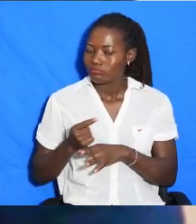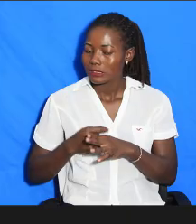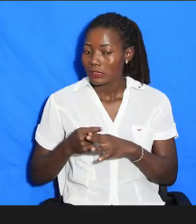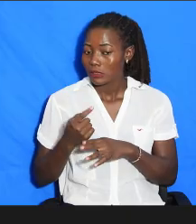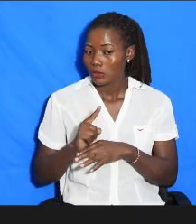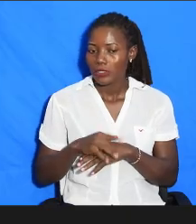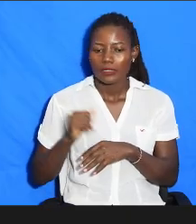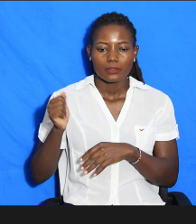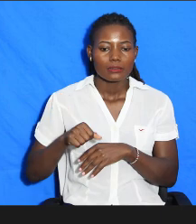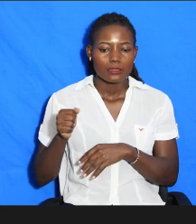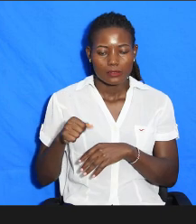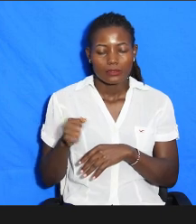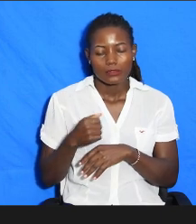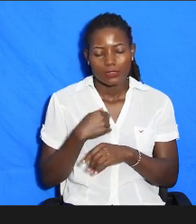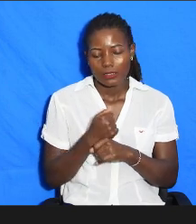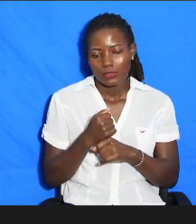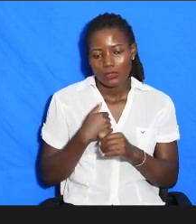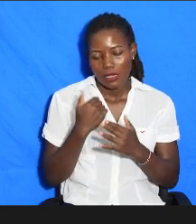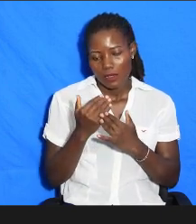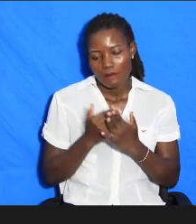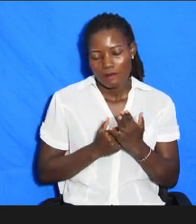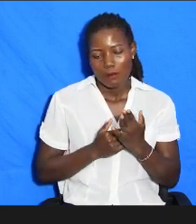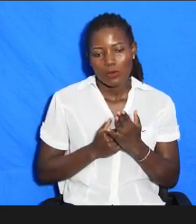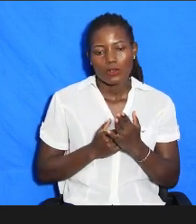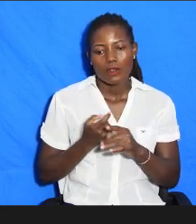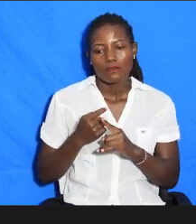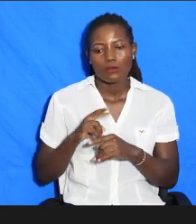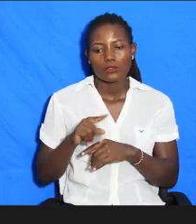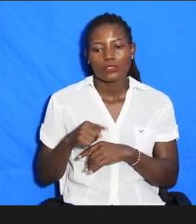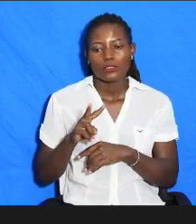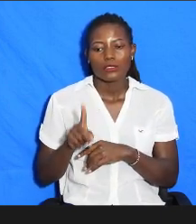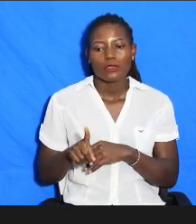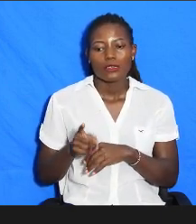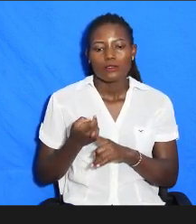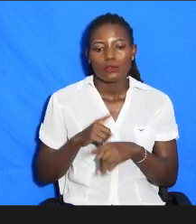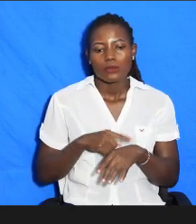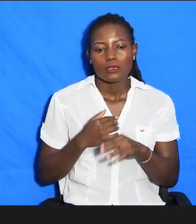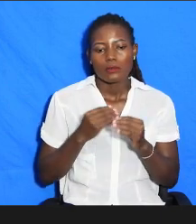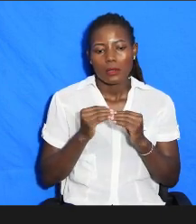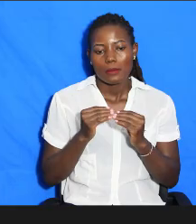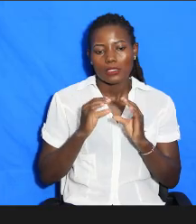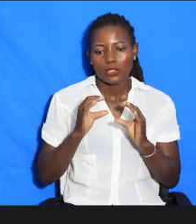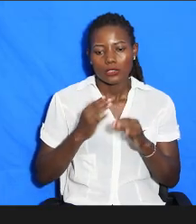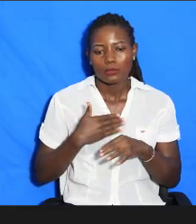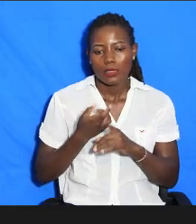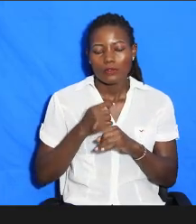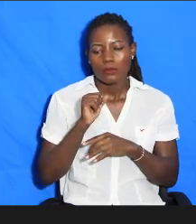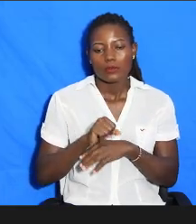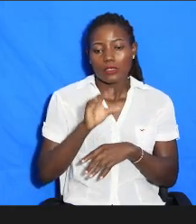Oh, yes, I do. I do have my training program from 2021. Ever since I met my coach from South Africa, that's the number